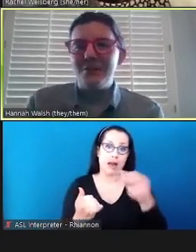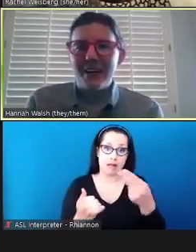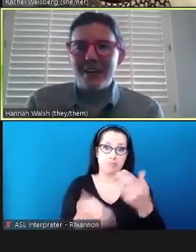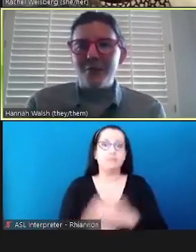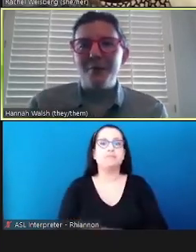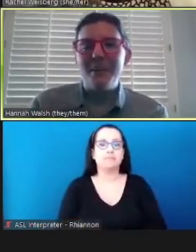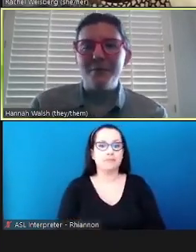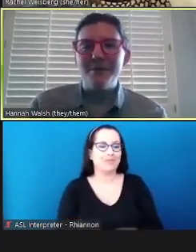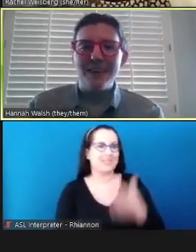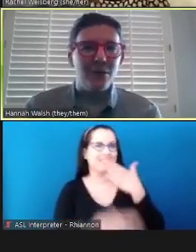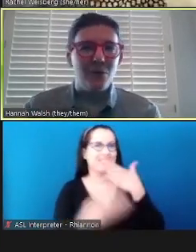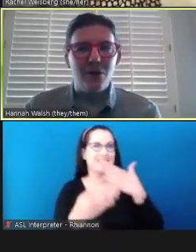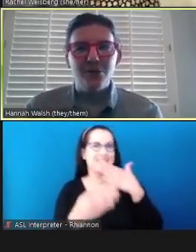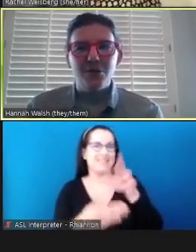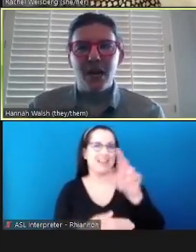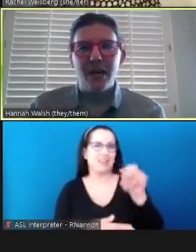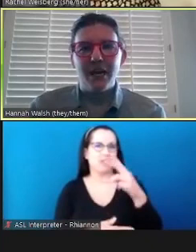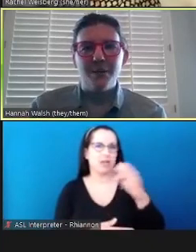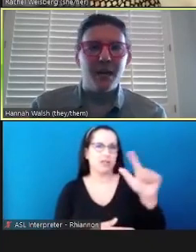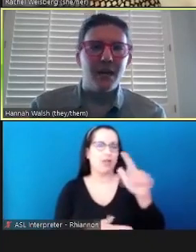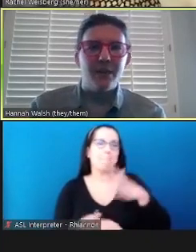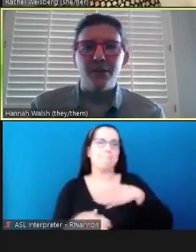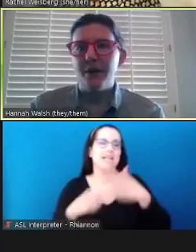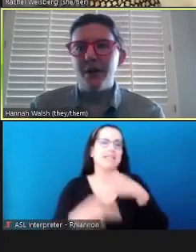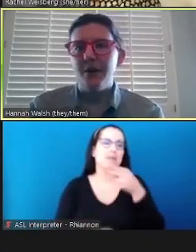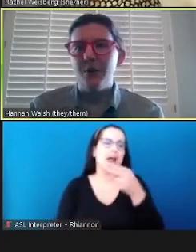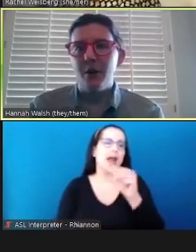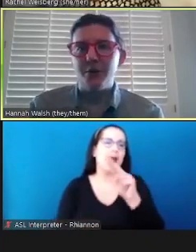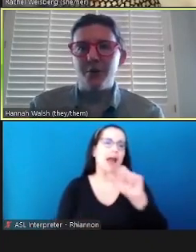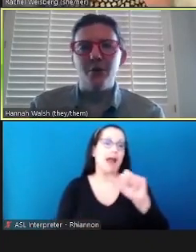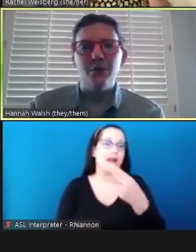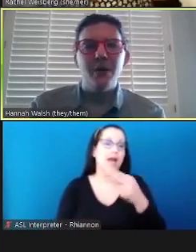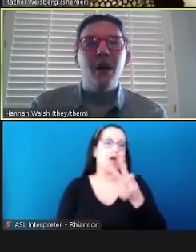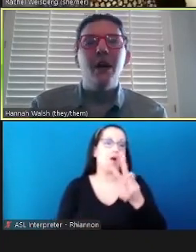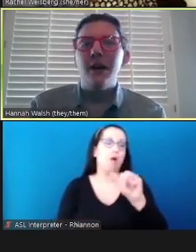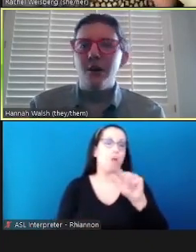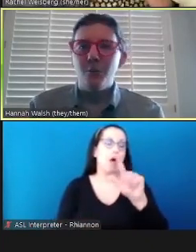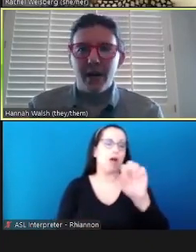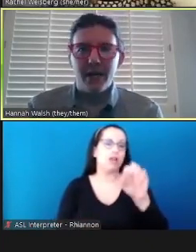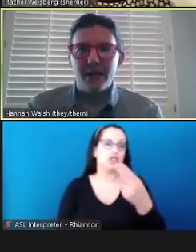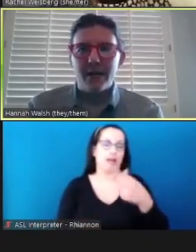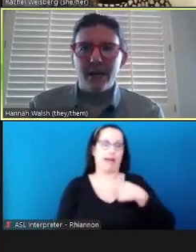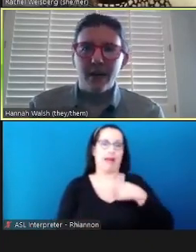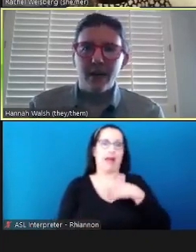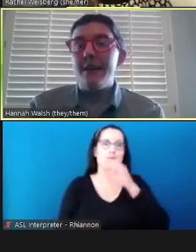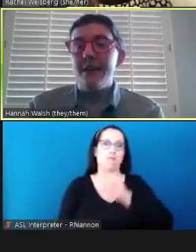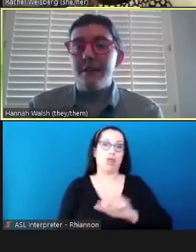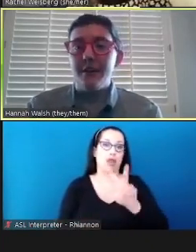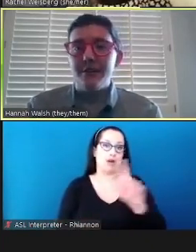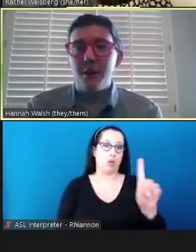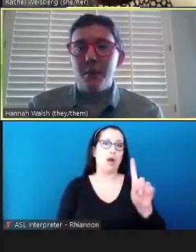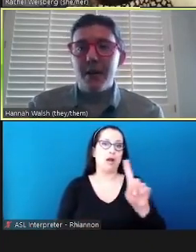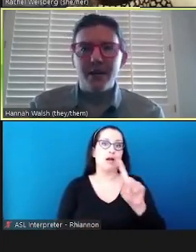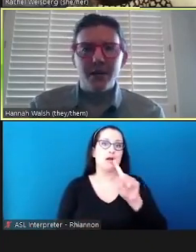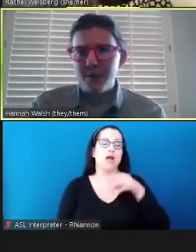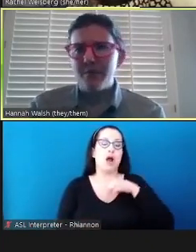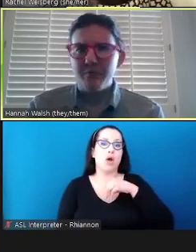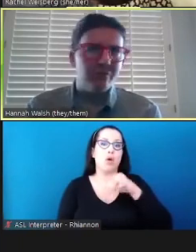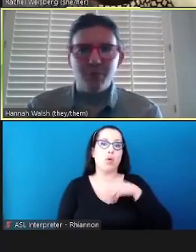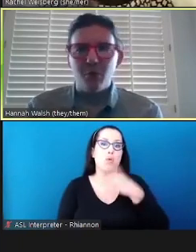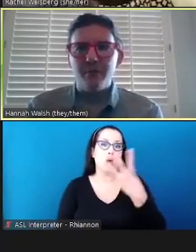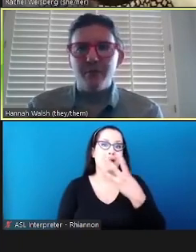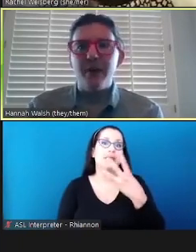Thanks, Rachel. Hi, everyone. My name is Hannah Walsh. I am a 31-year-old white, identifies non-binary,